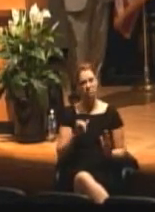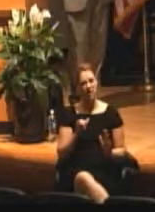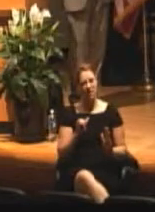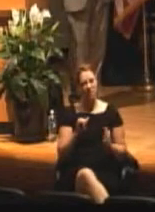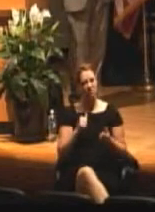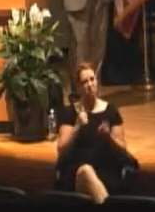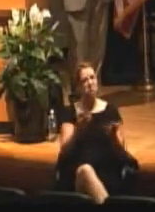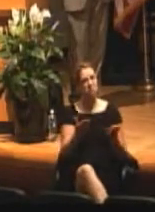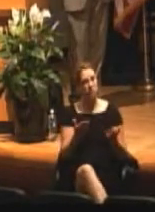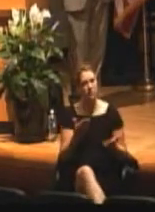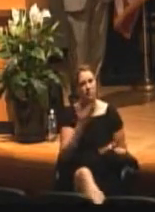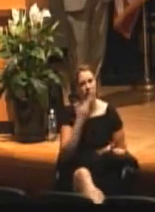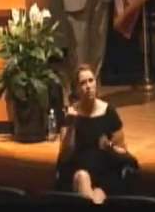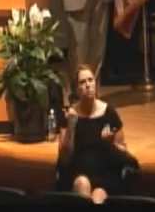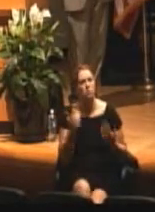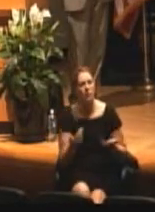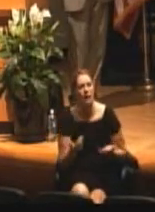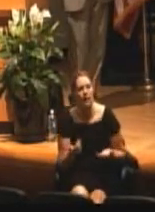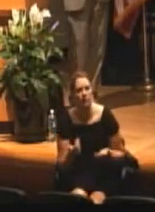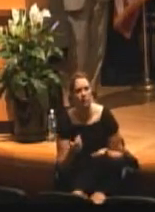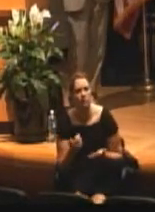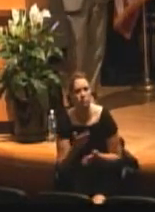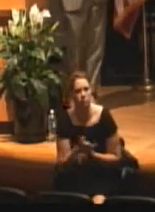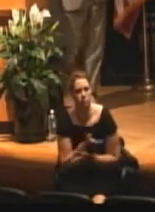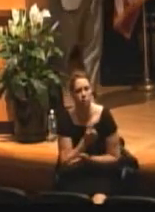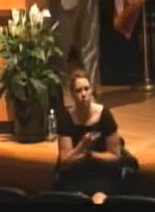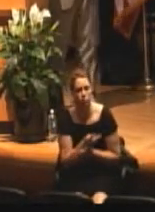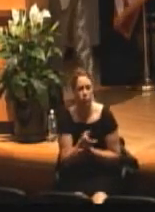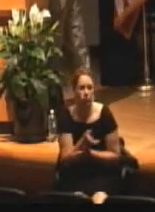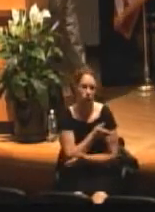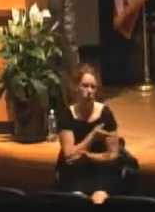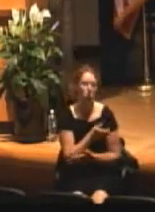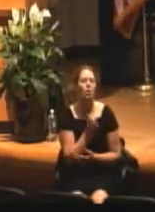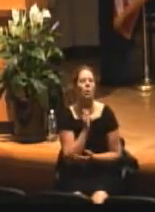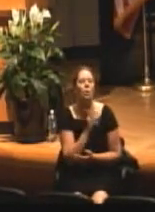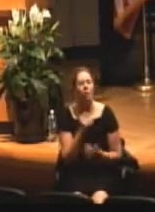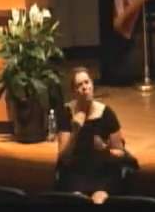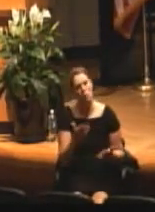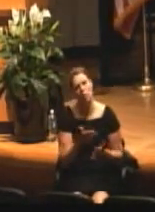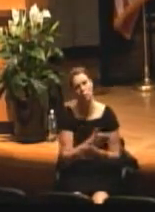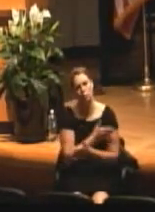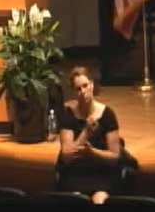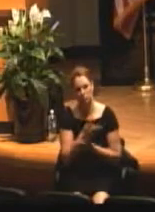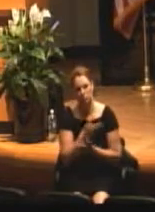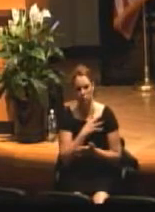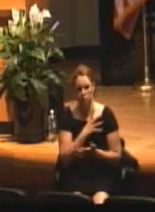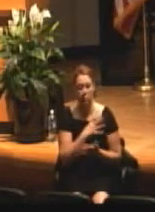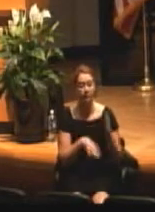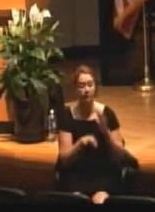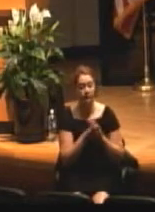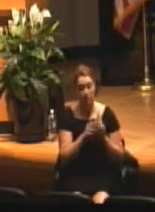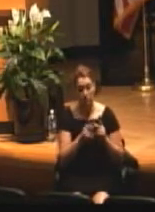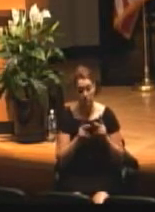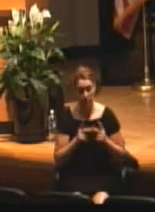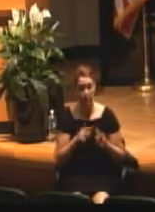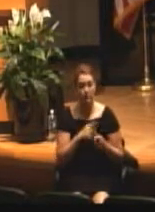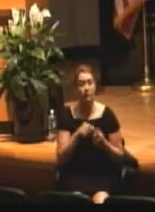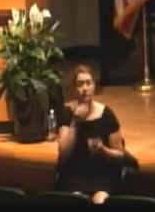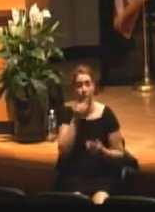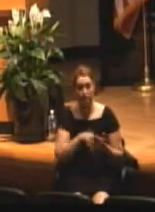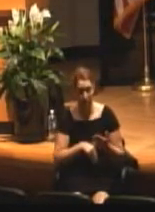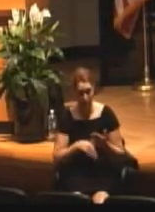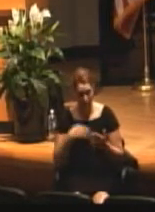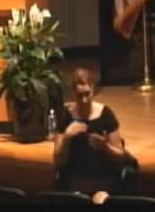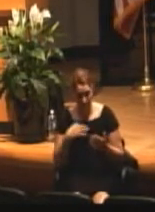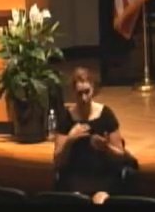things anymore, is going a little bit ahead of time, or just get that pre-approval done, you find your place, and then you're going to make that application, fill